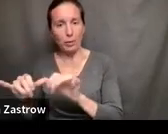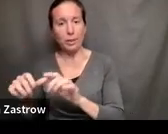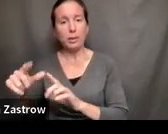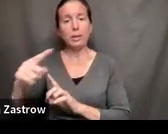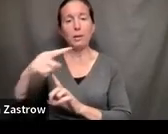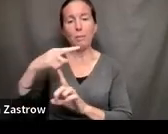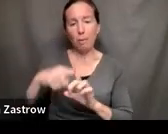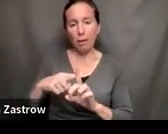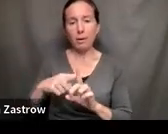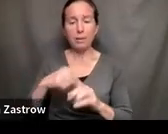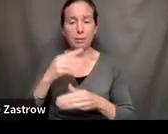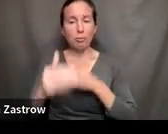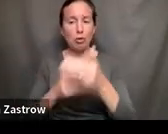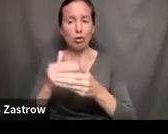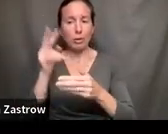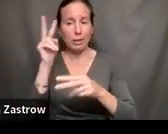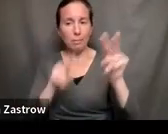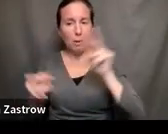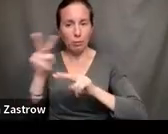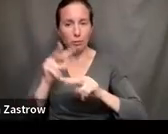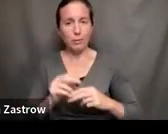monitoring.